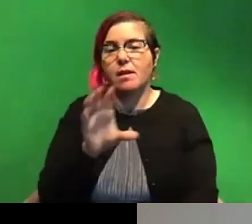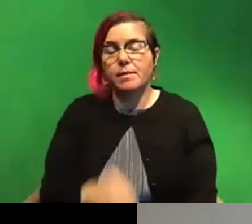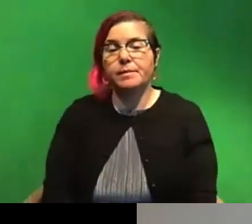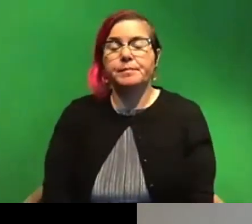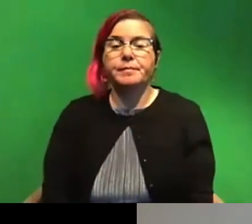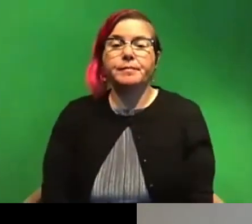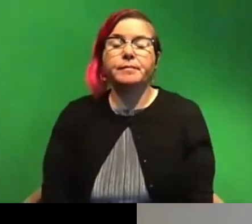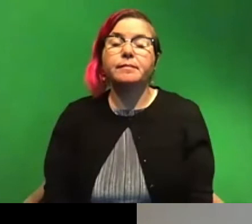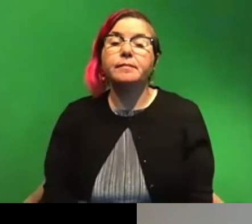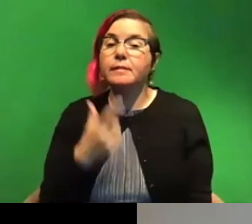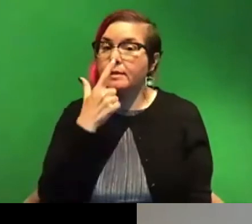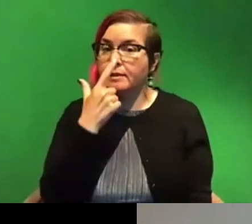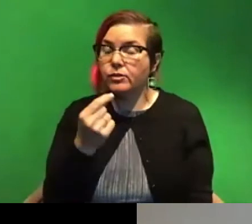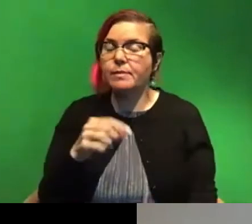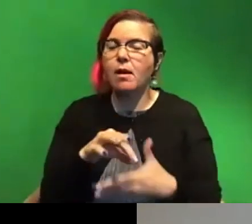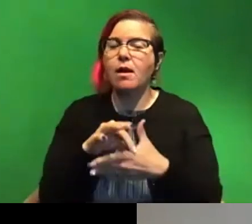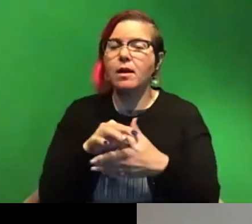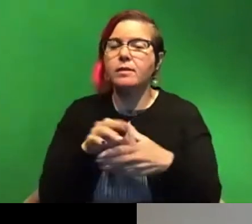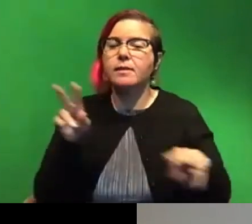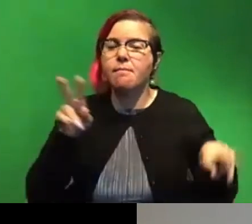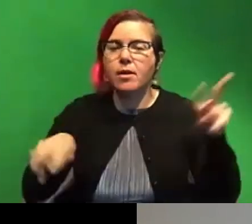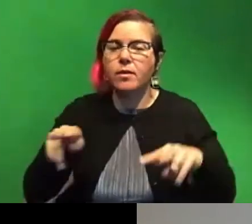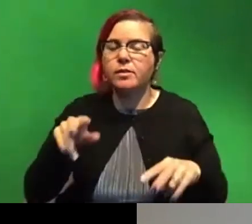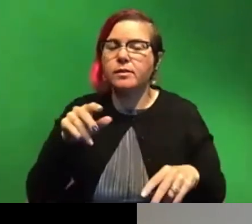But what's interesting about content moderation is not every